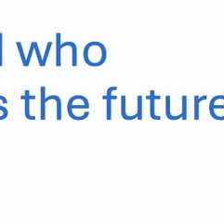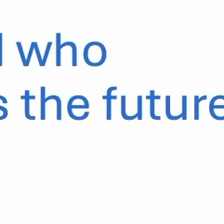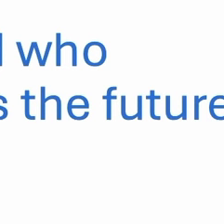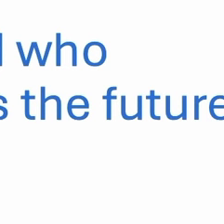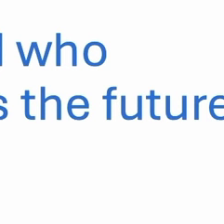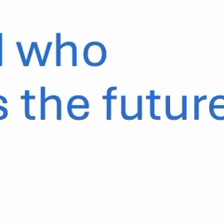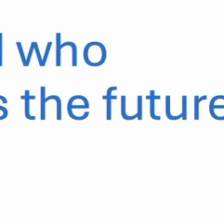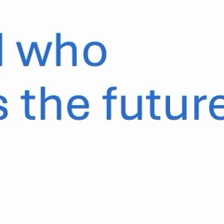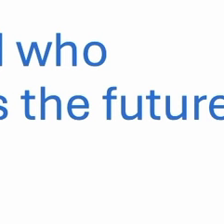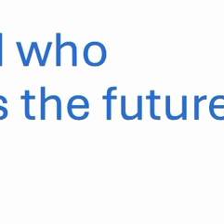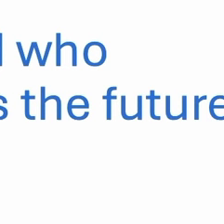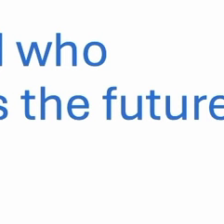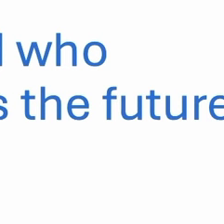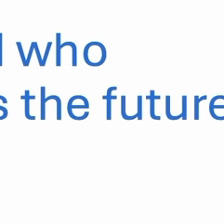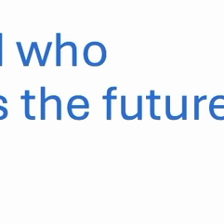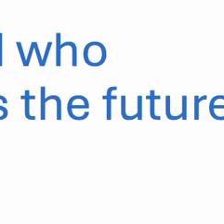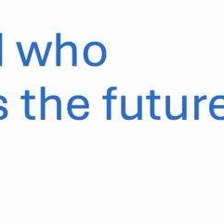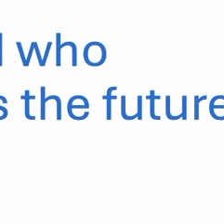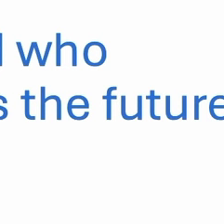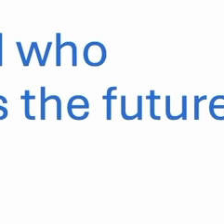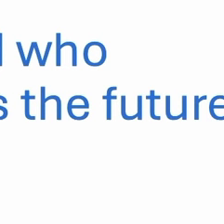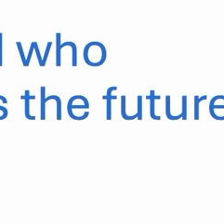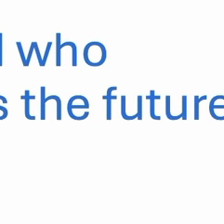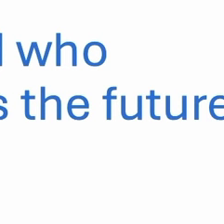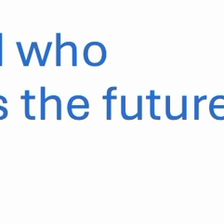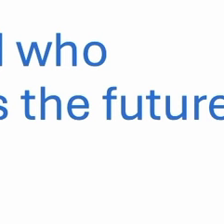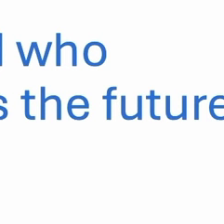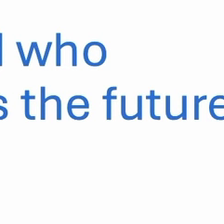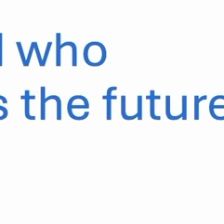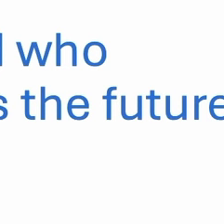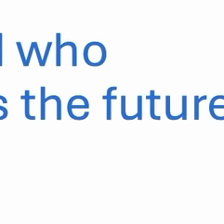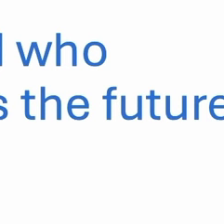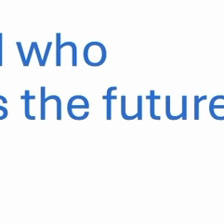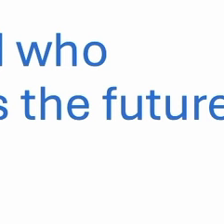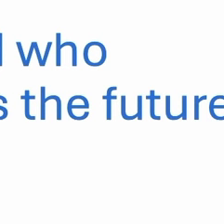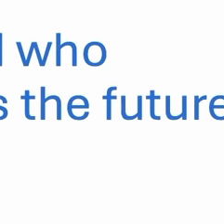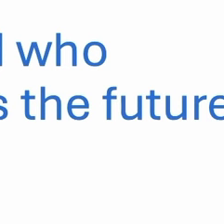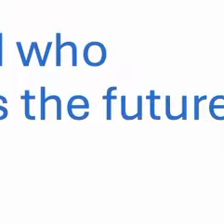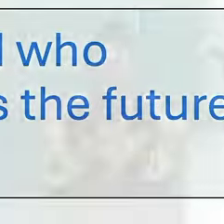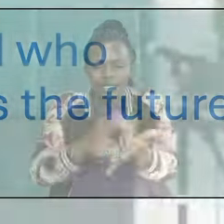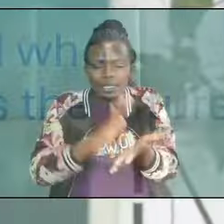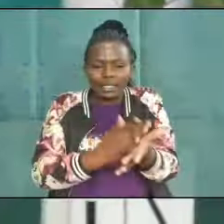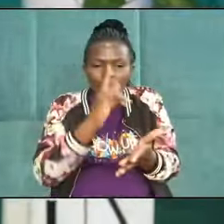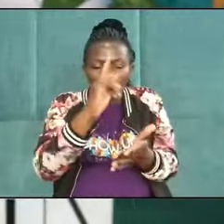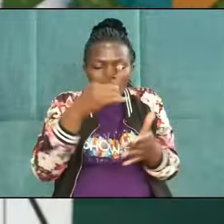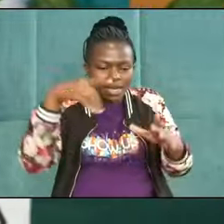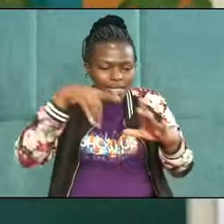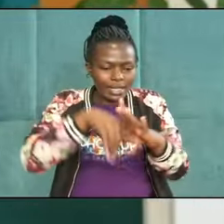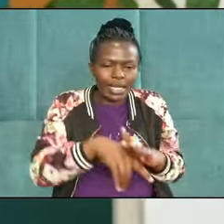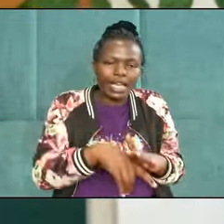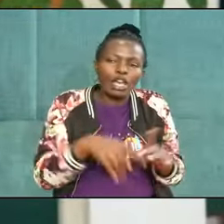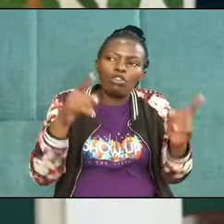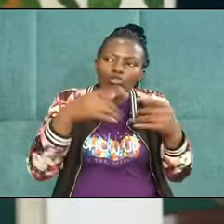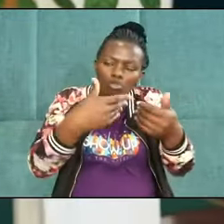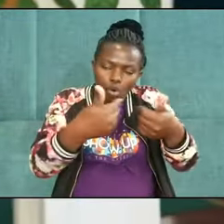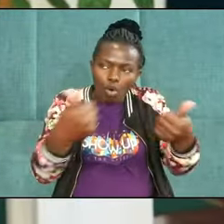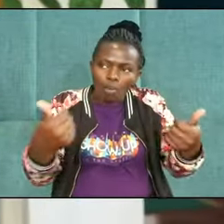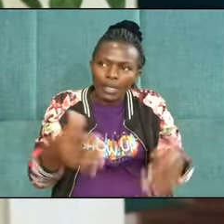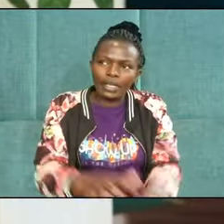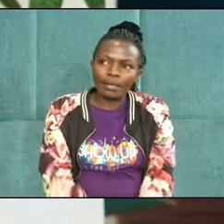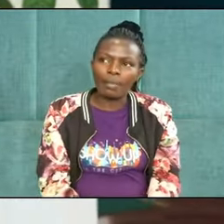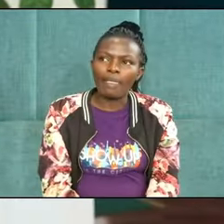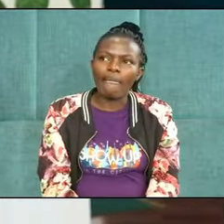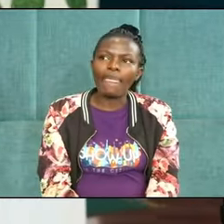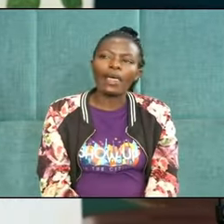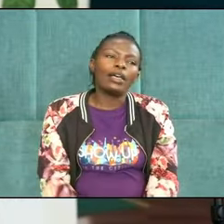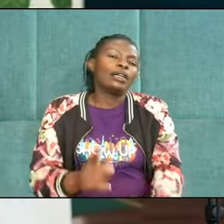trust that there is someone inside to open the door to you. Now, let's be a little bit practical. When you stand